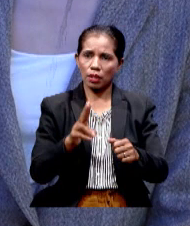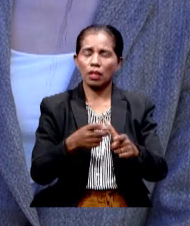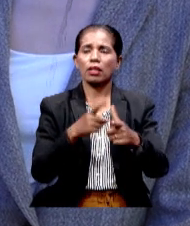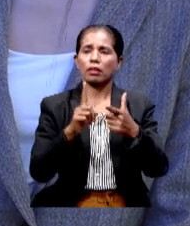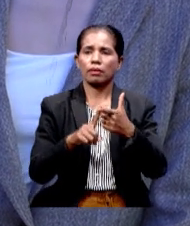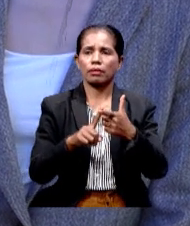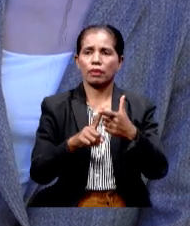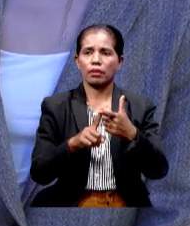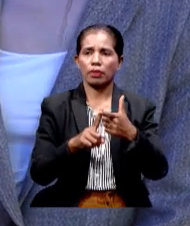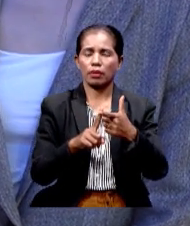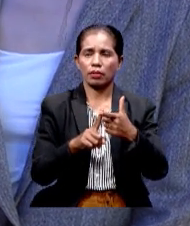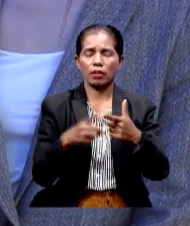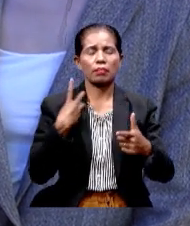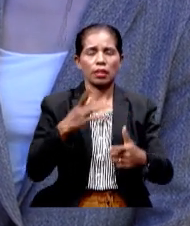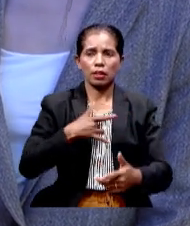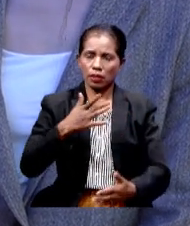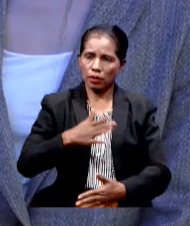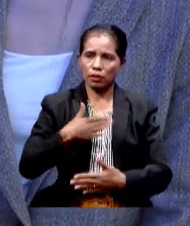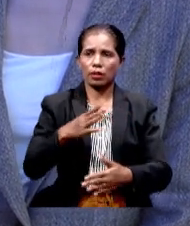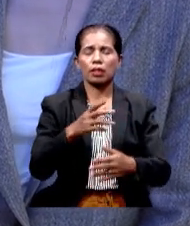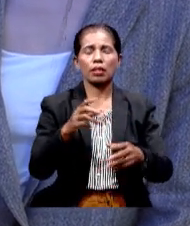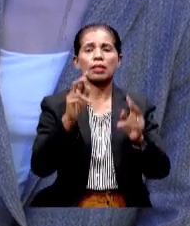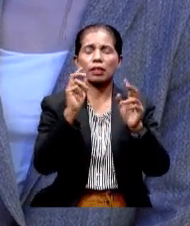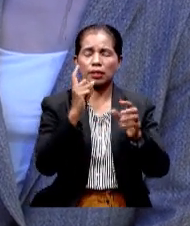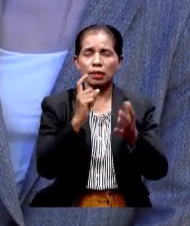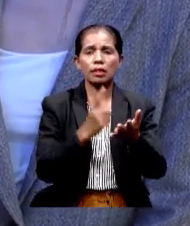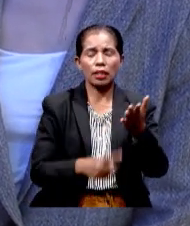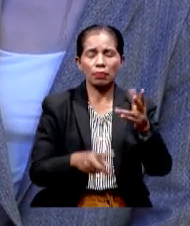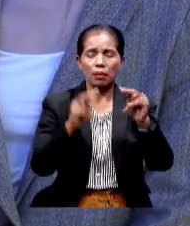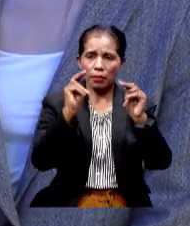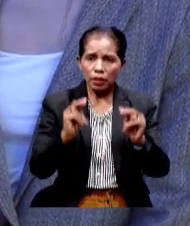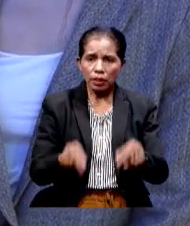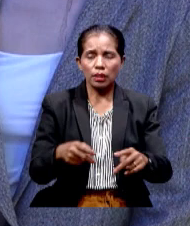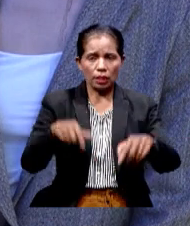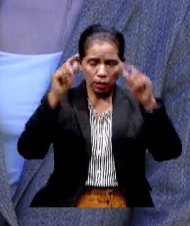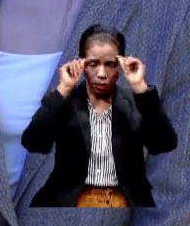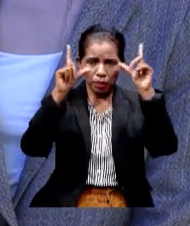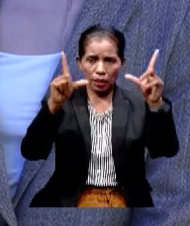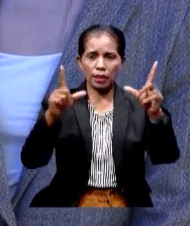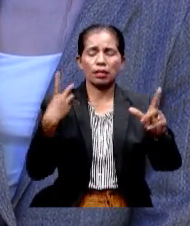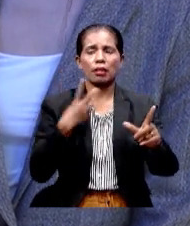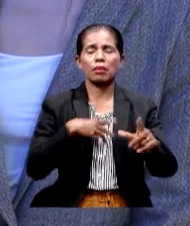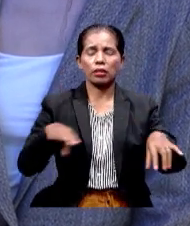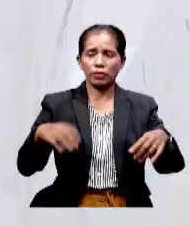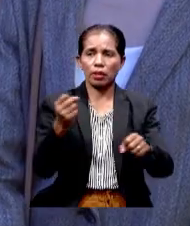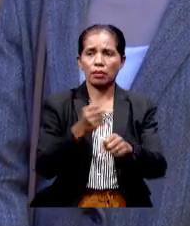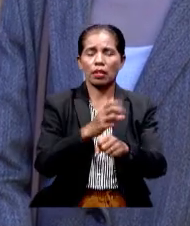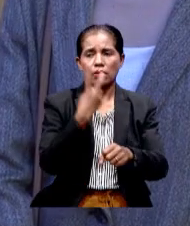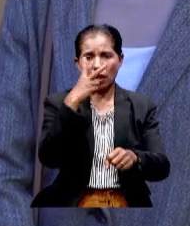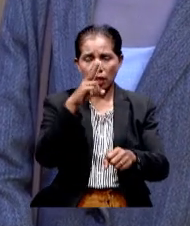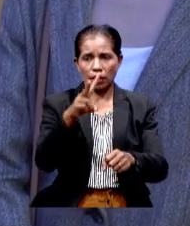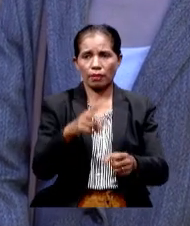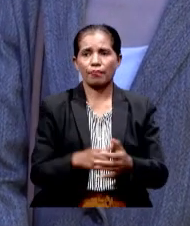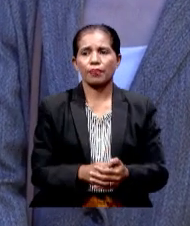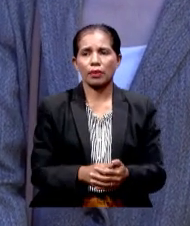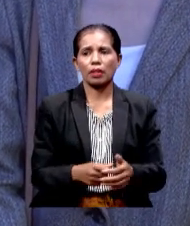on what has been happening in Timor-Leste, the developments, and his strong commitment to human rights. Number one